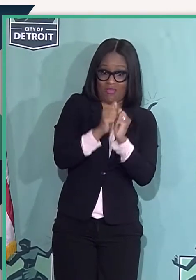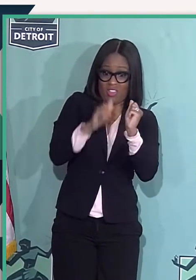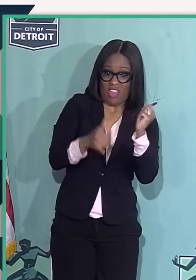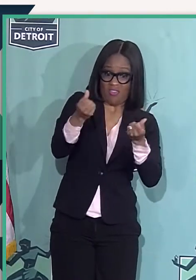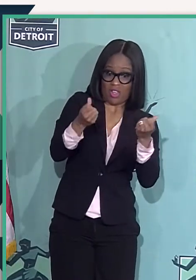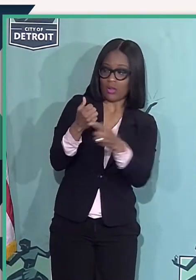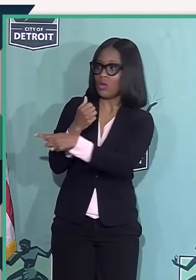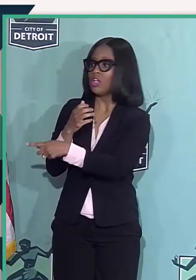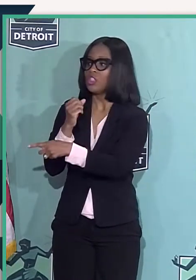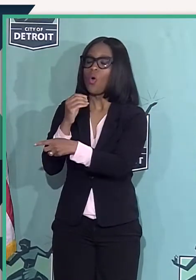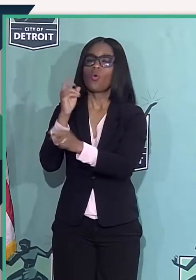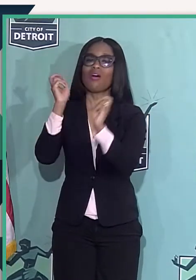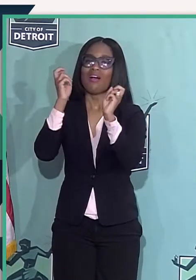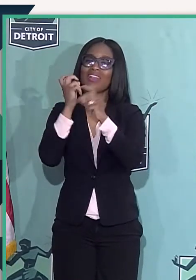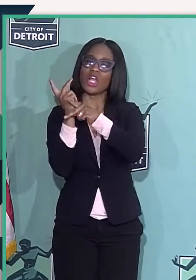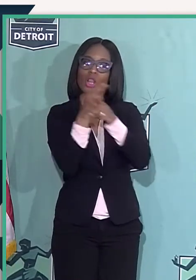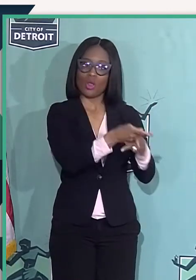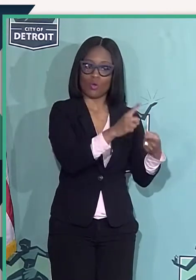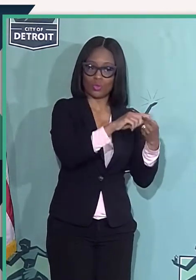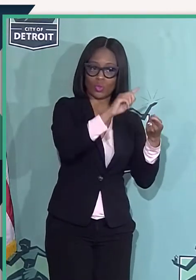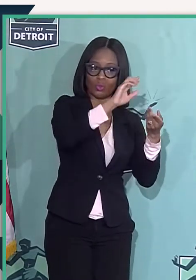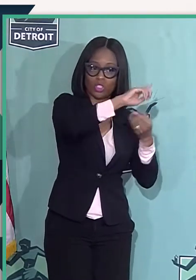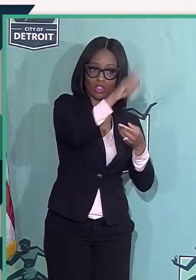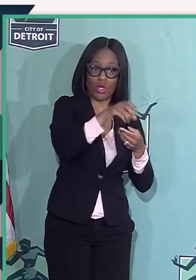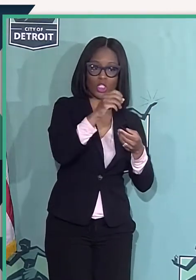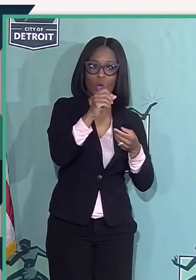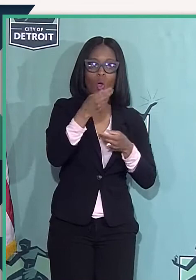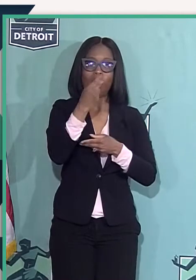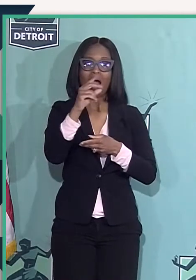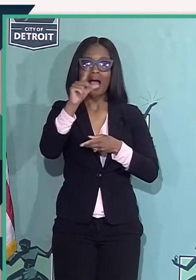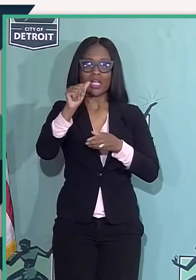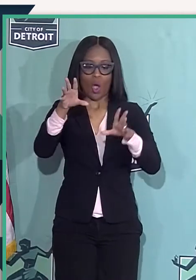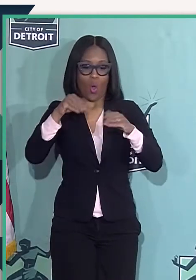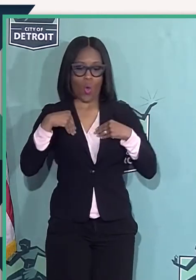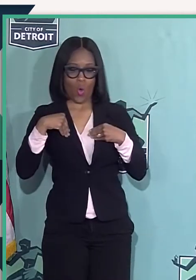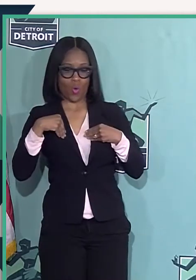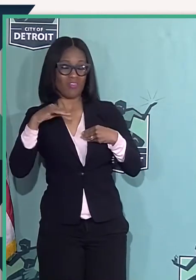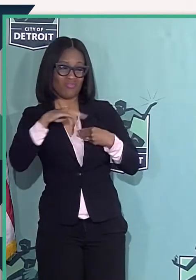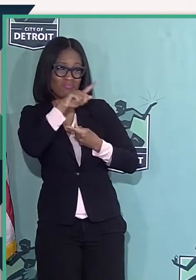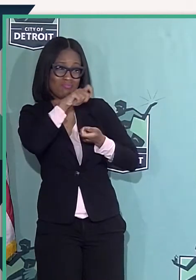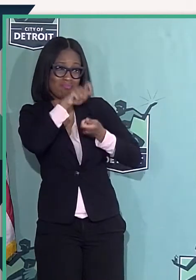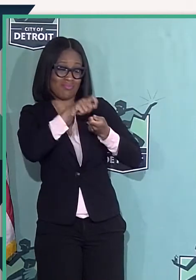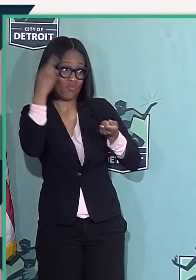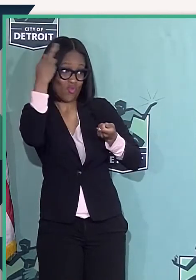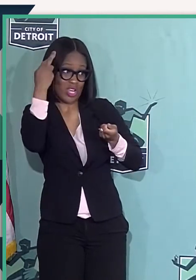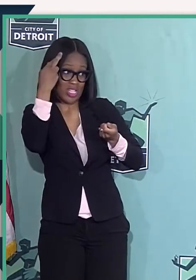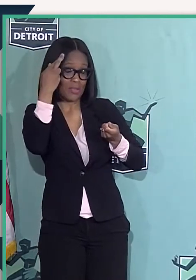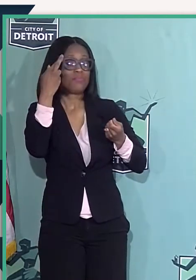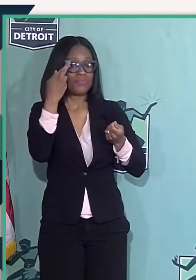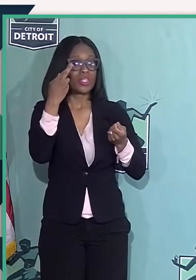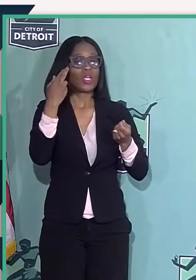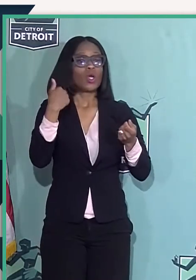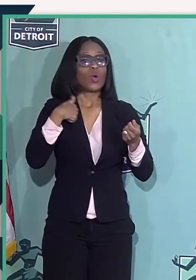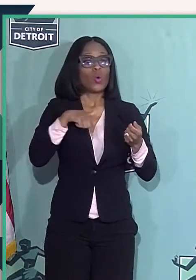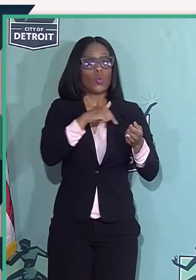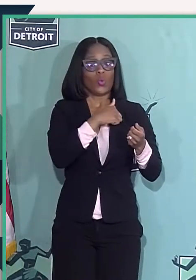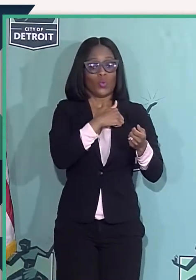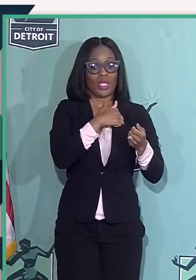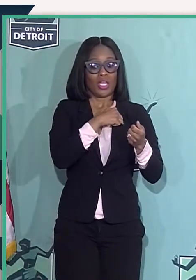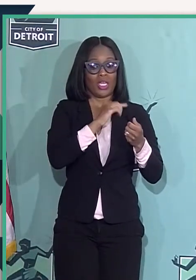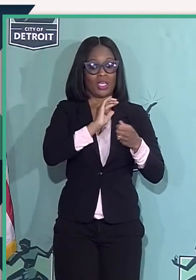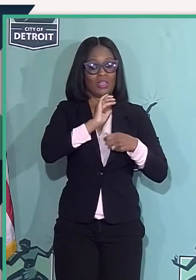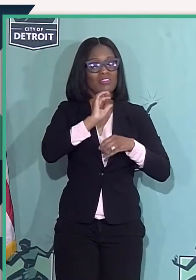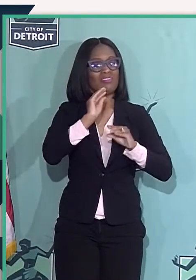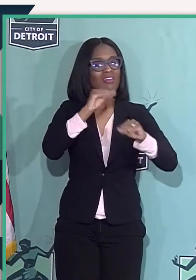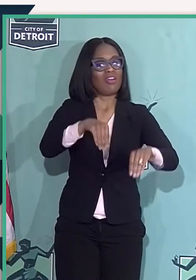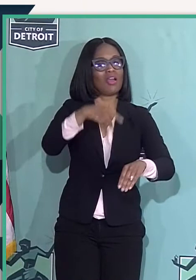They're on loan, so Honda's retaining ownership of these vehicles, and that's for a particular reason. As we put in the